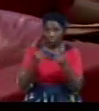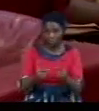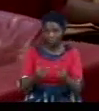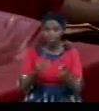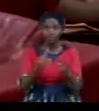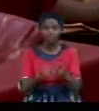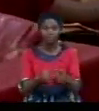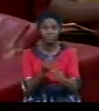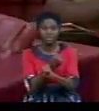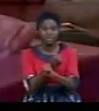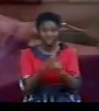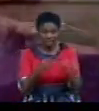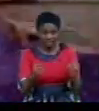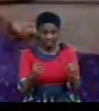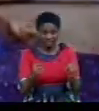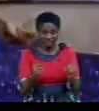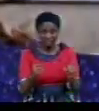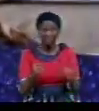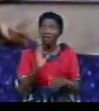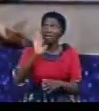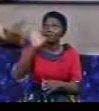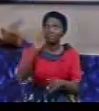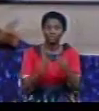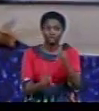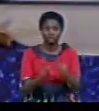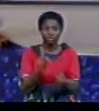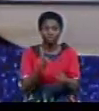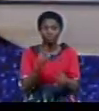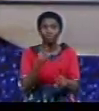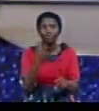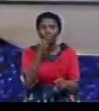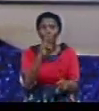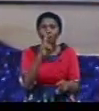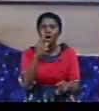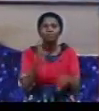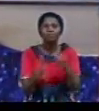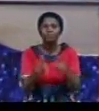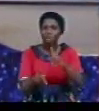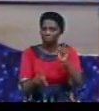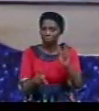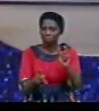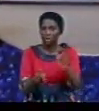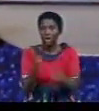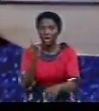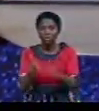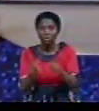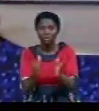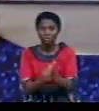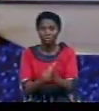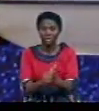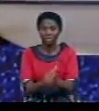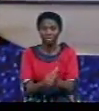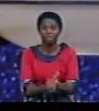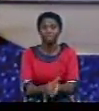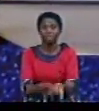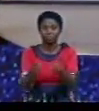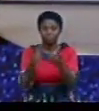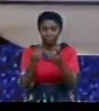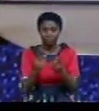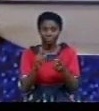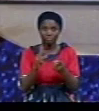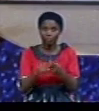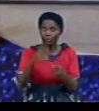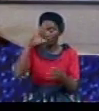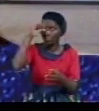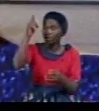to see it is people who are the people the people who flock to him the people who go